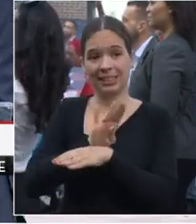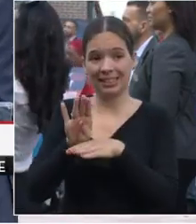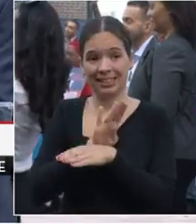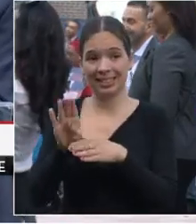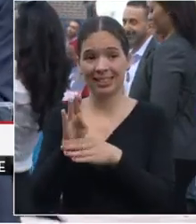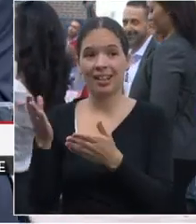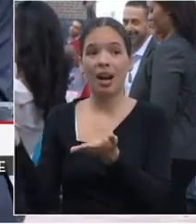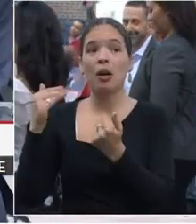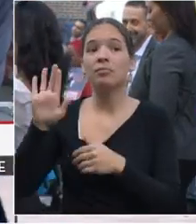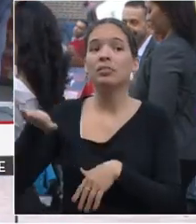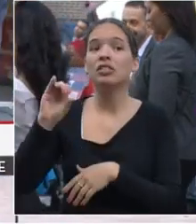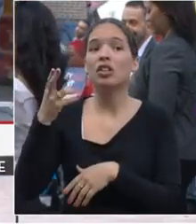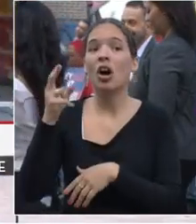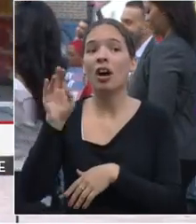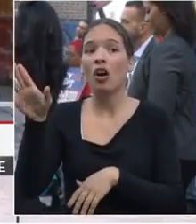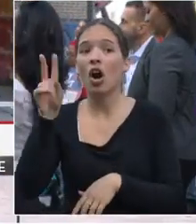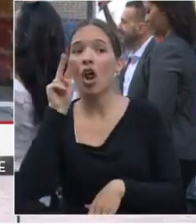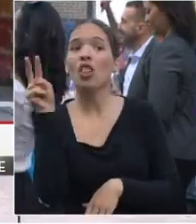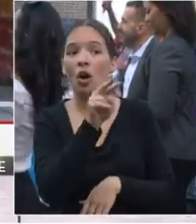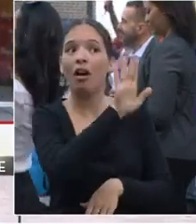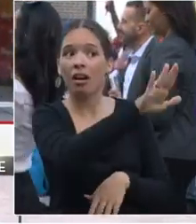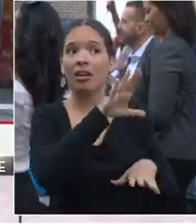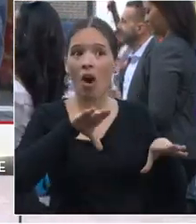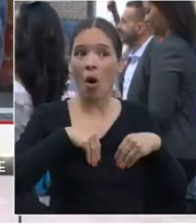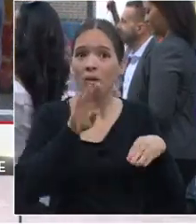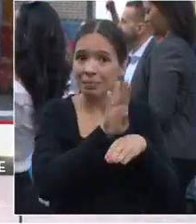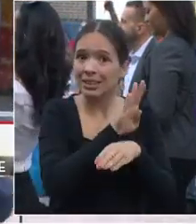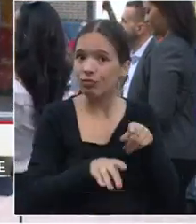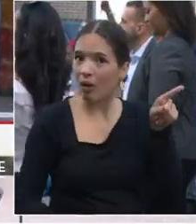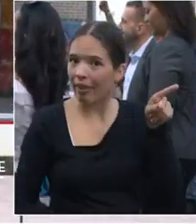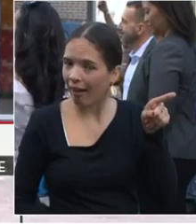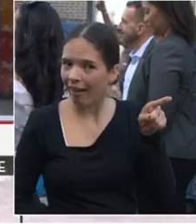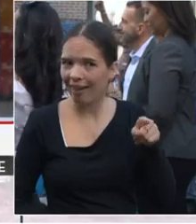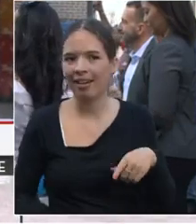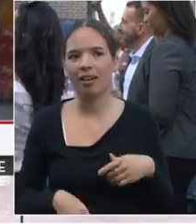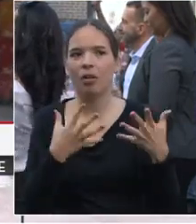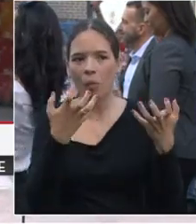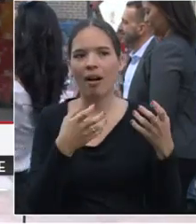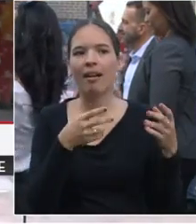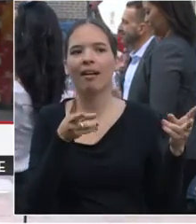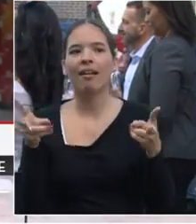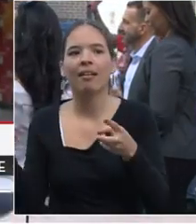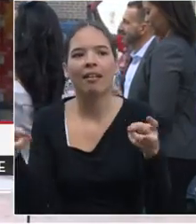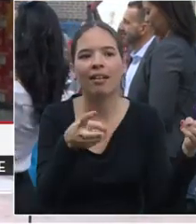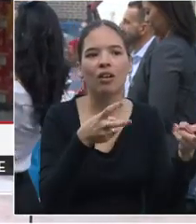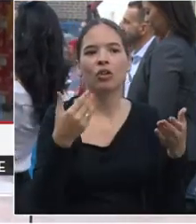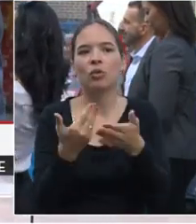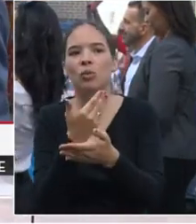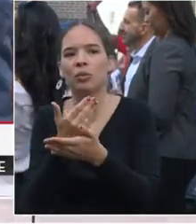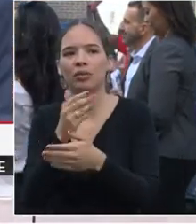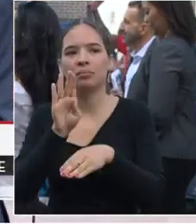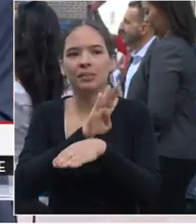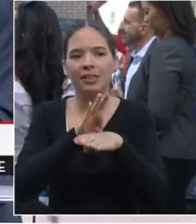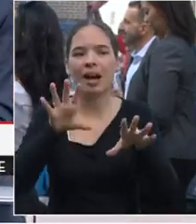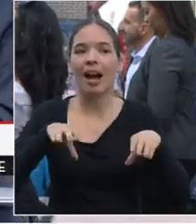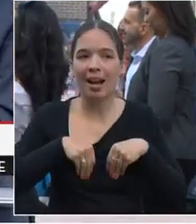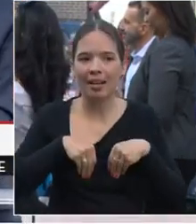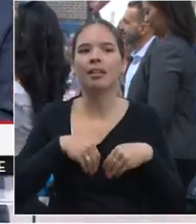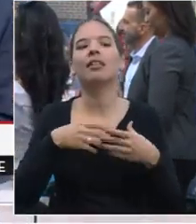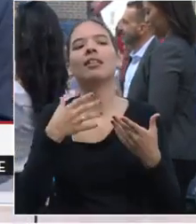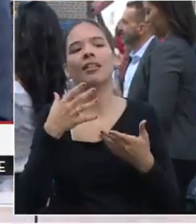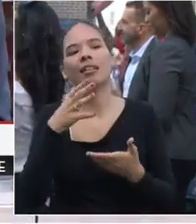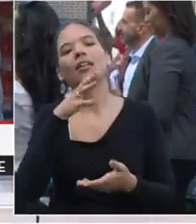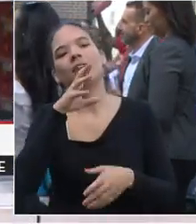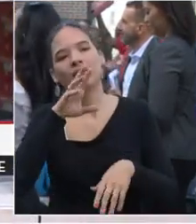you. Thomas is the one who's trying to recruit all the new young entrepreneurs and old entrepreneurs to come and